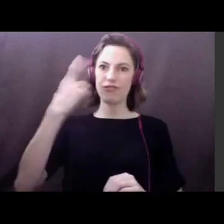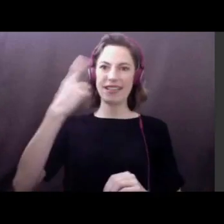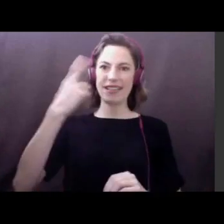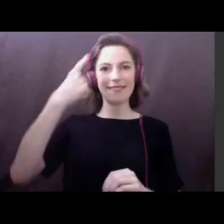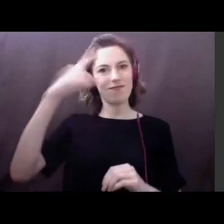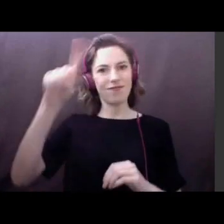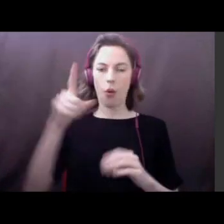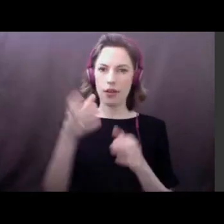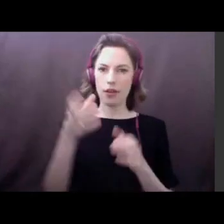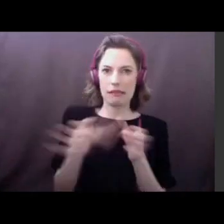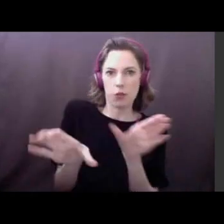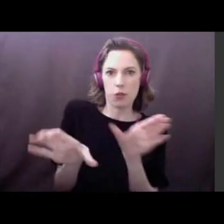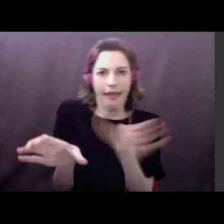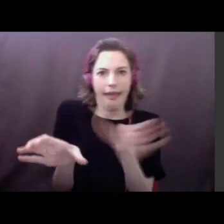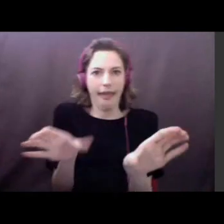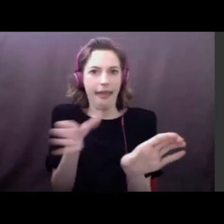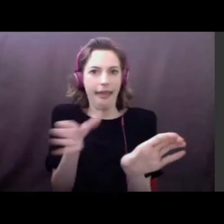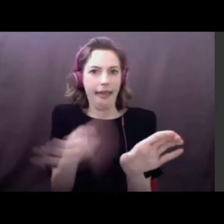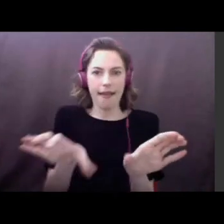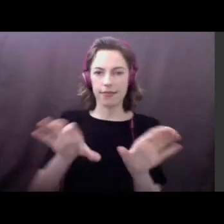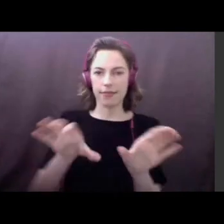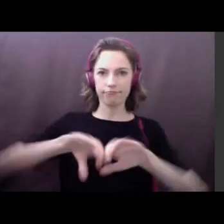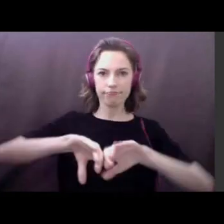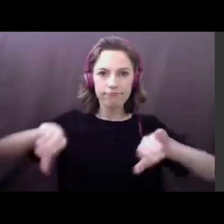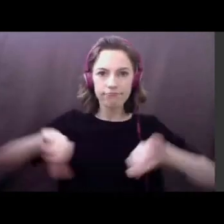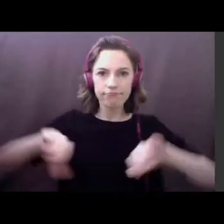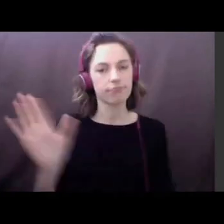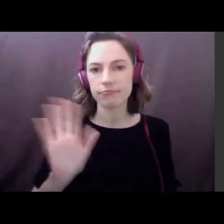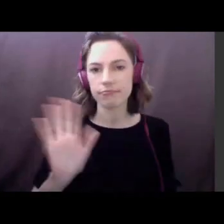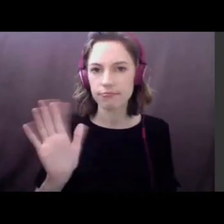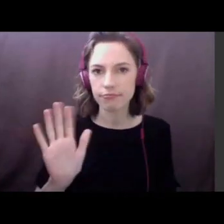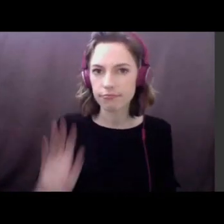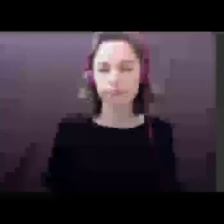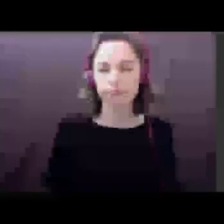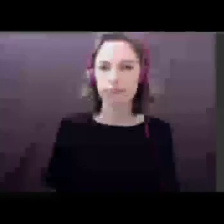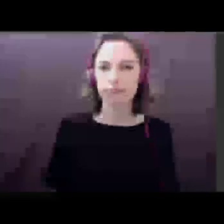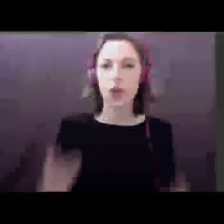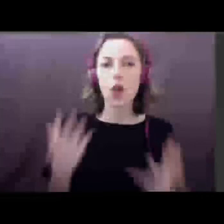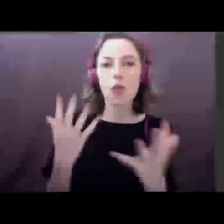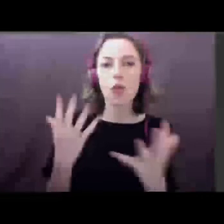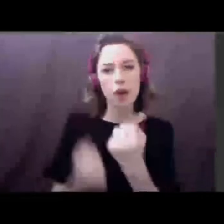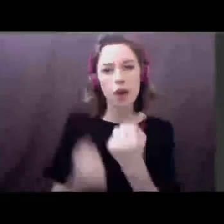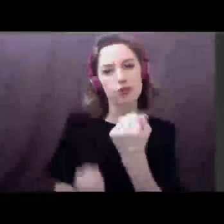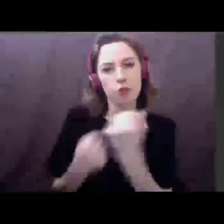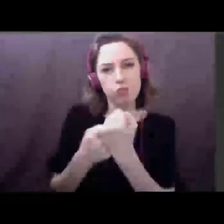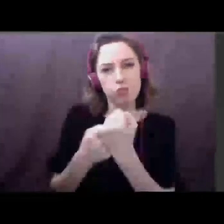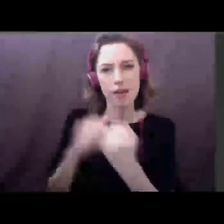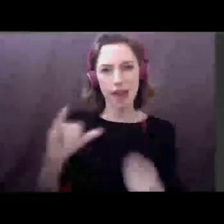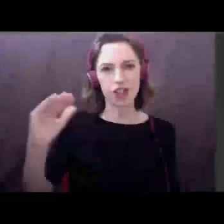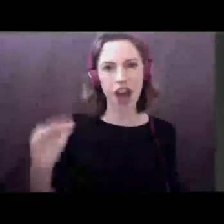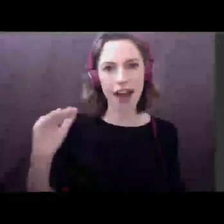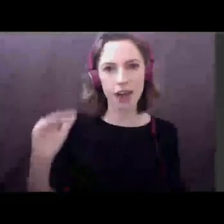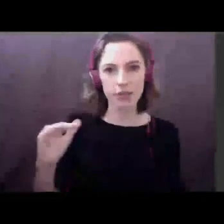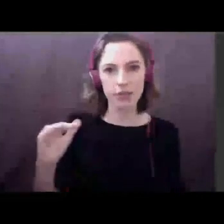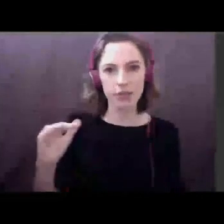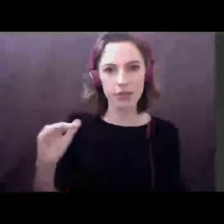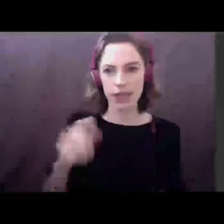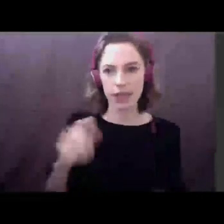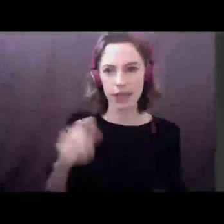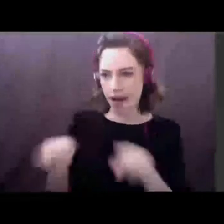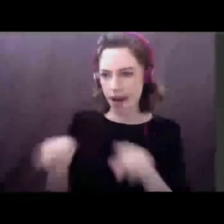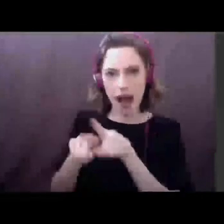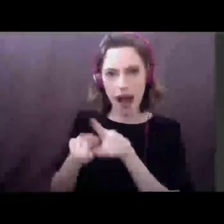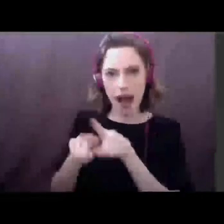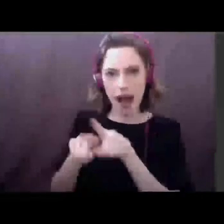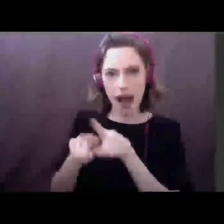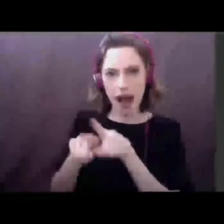individualized level, and ensuring that they can be productive in an inclusive setting. And I'd be happy to, again, like my other colleagues,